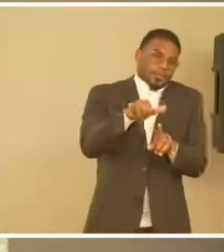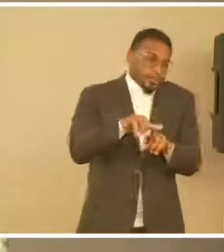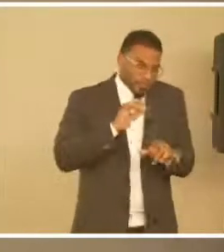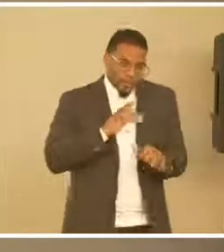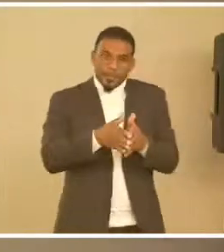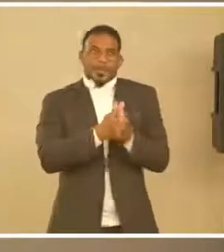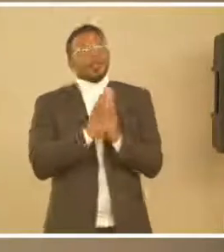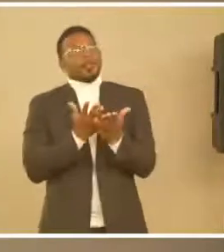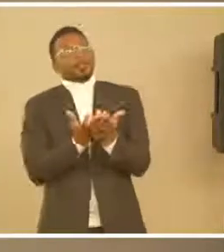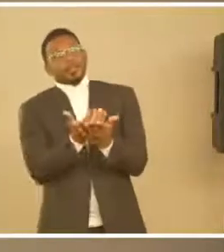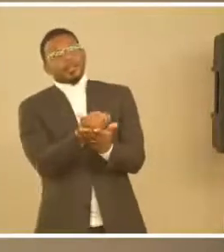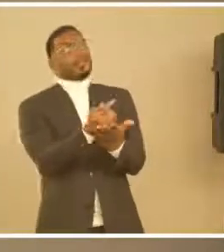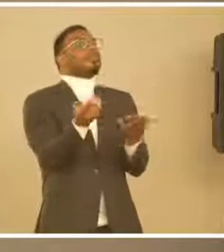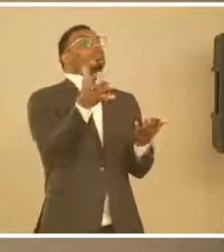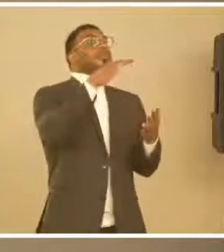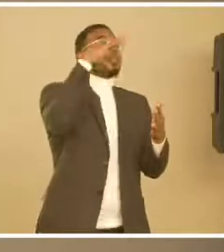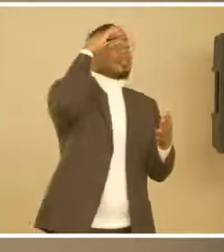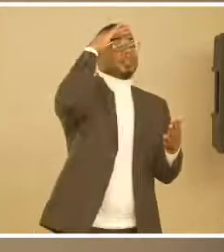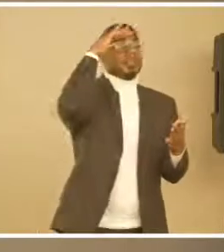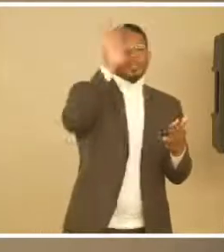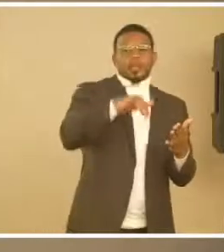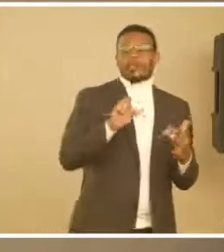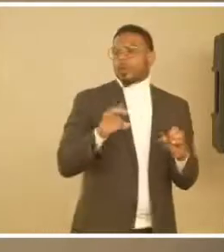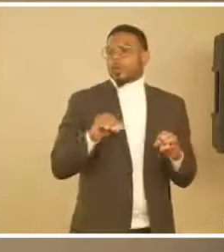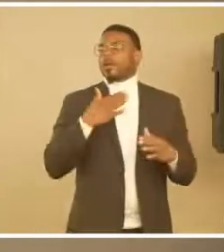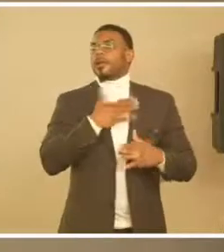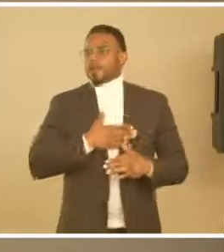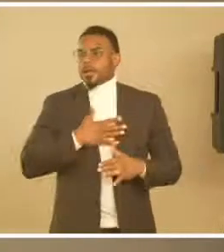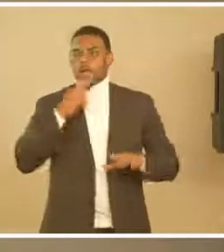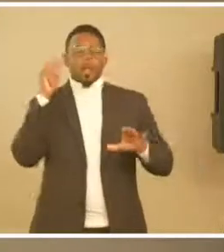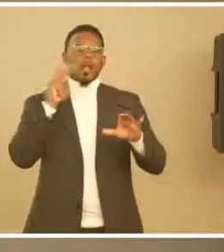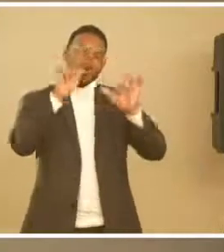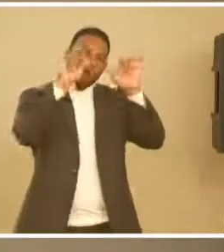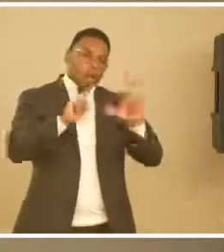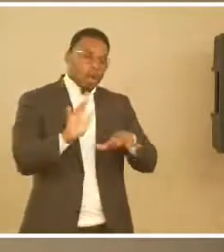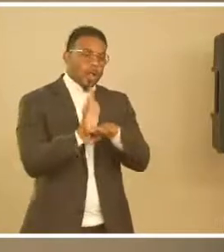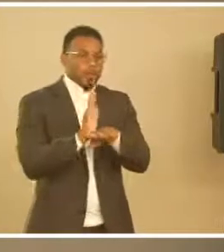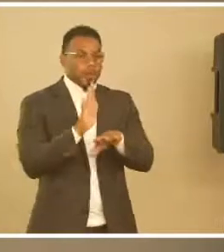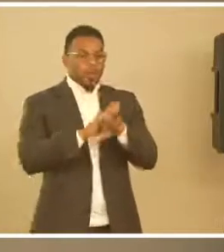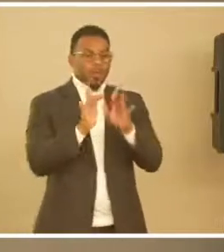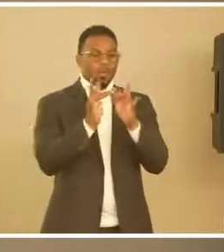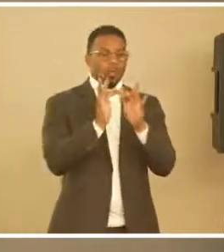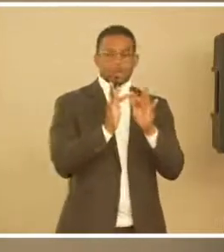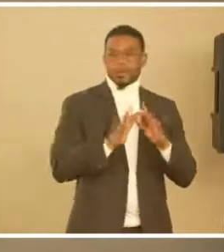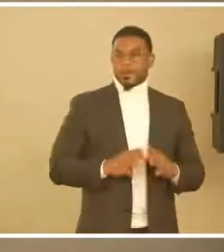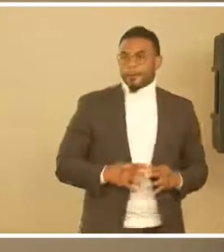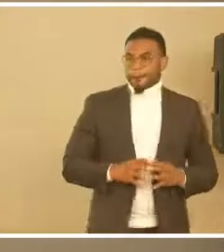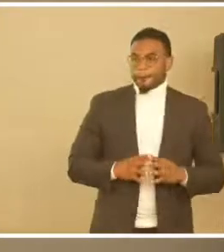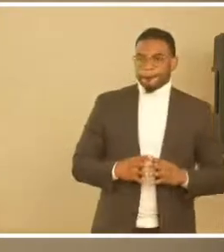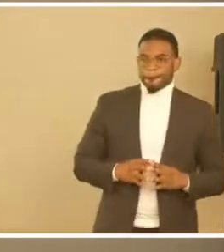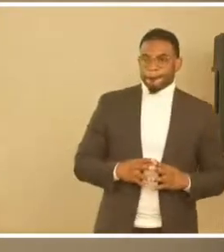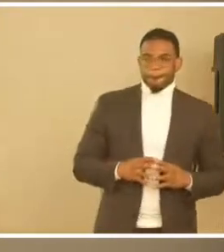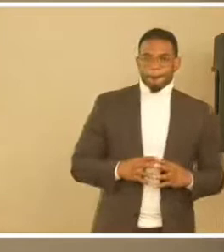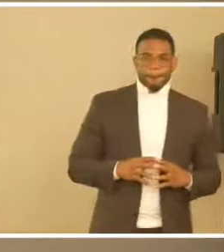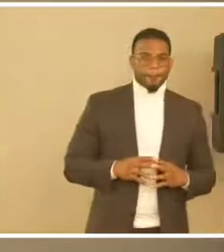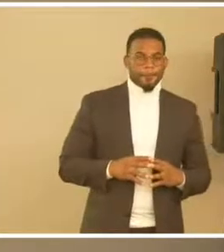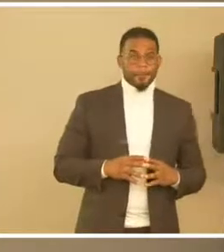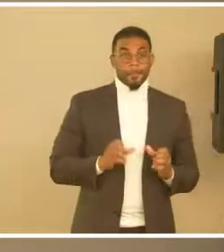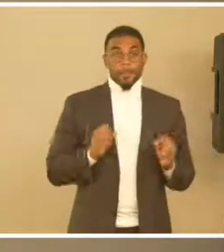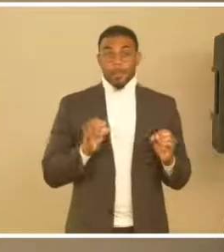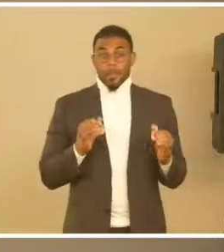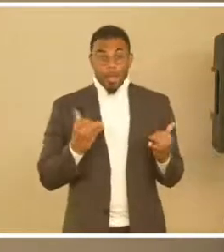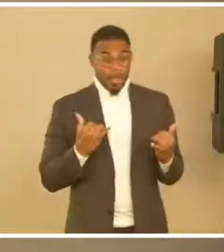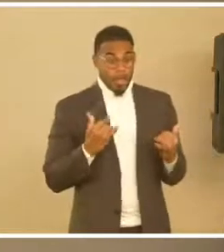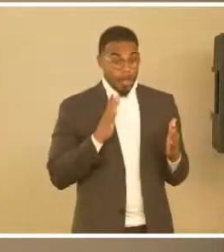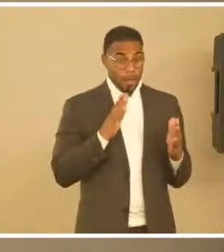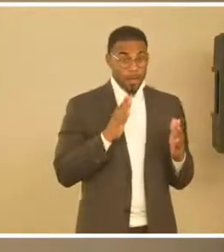we were asking people, is anybody there? So please look at all of the films on the website. So